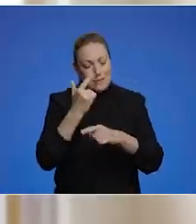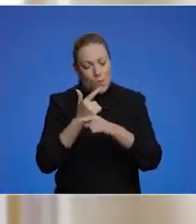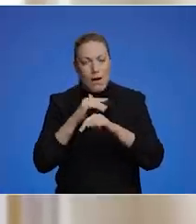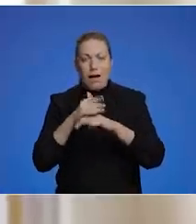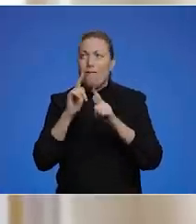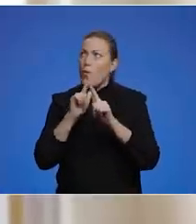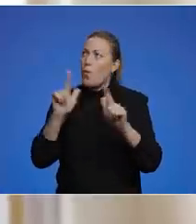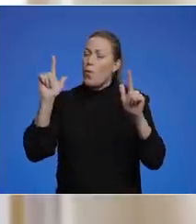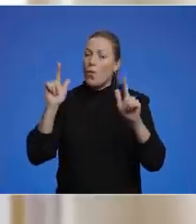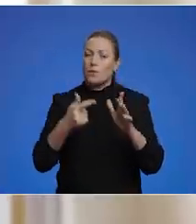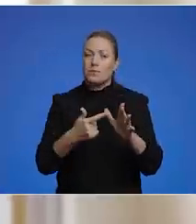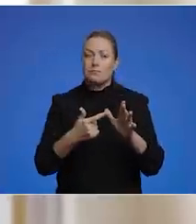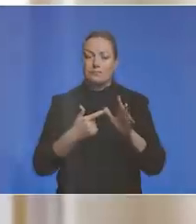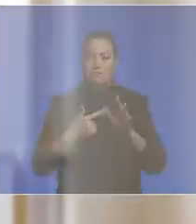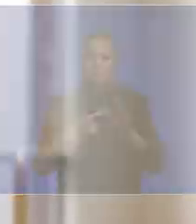The word of the Lord.